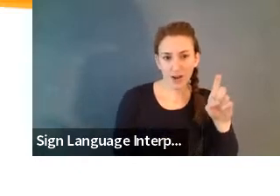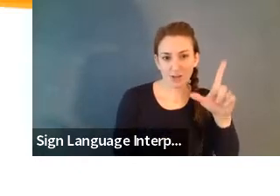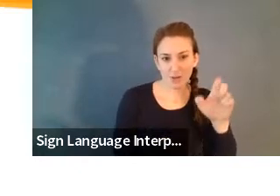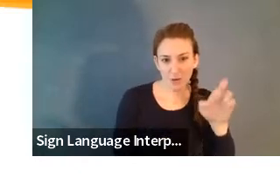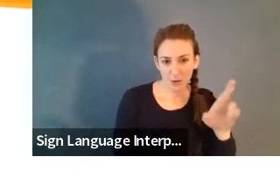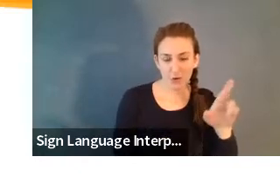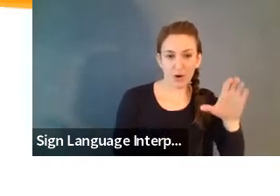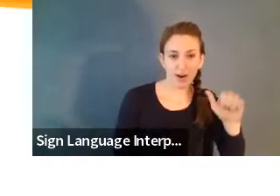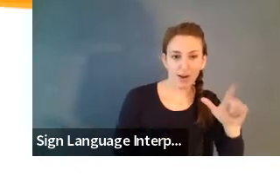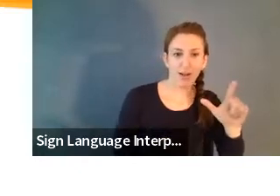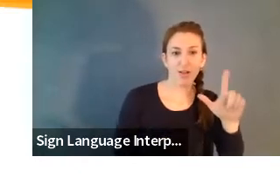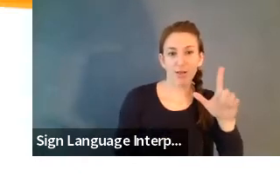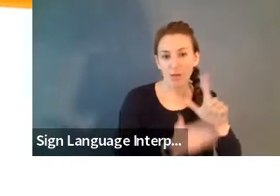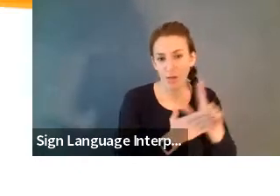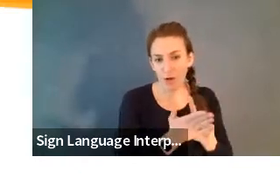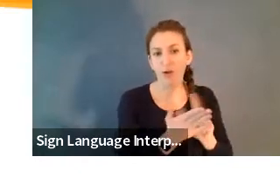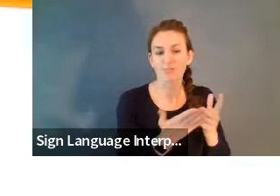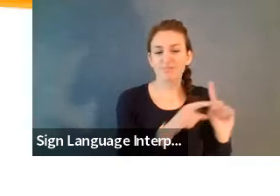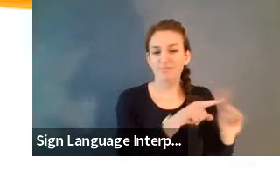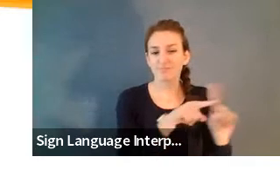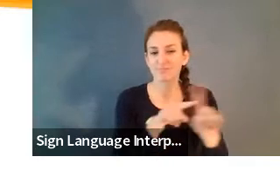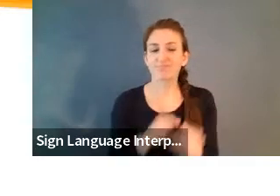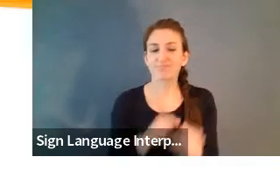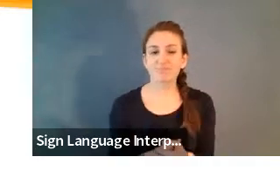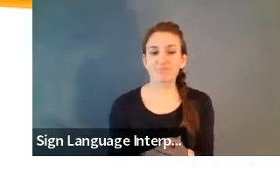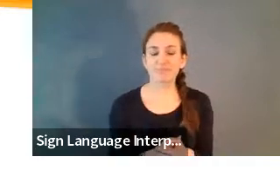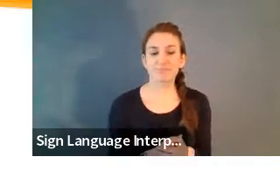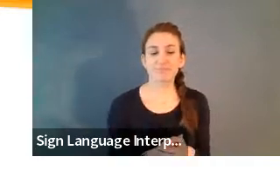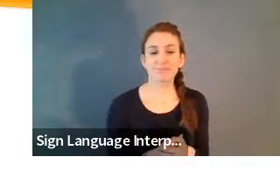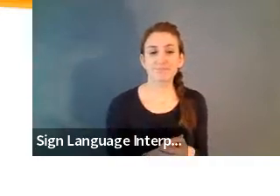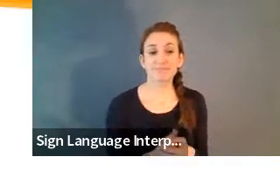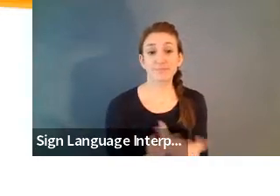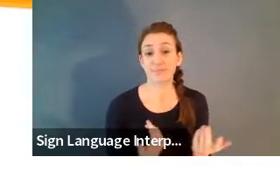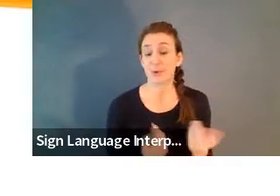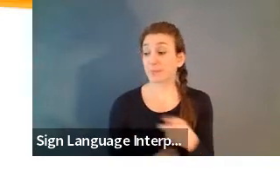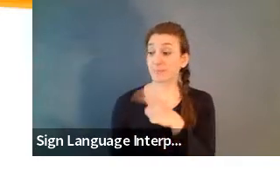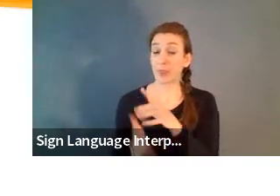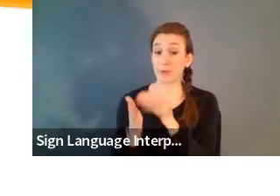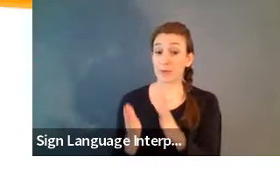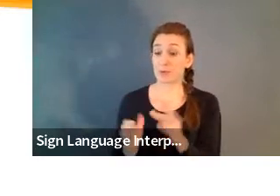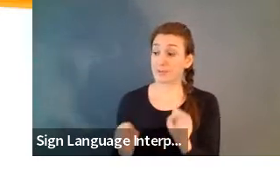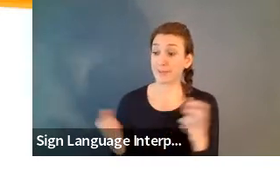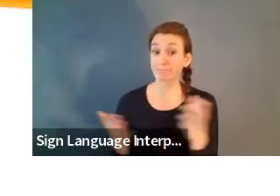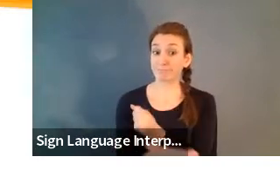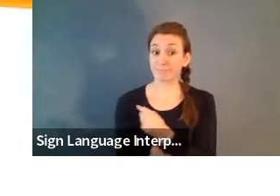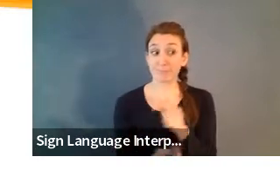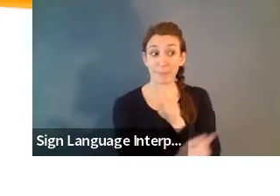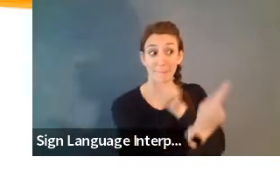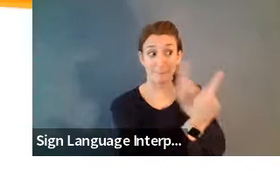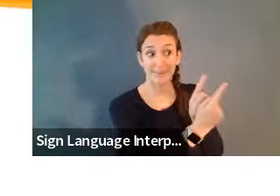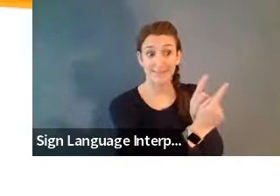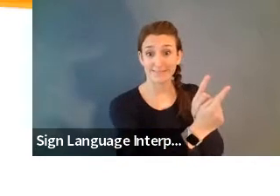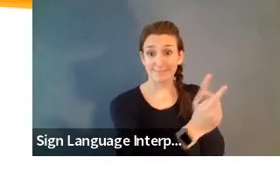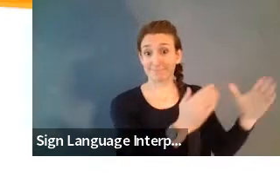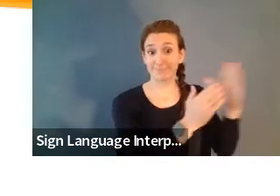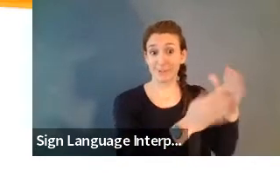May. So this sort of thing, being asked to participate and having students get an opportunity to meet the Chief Justice of the California Supreme Court,